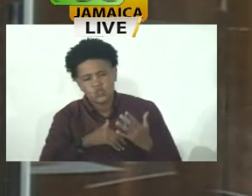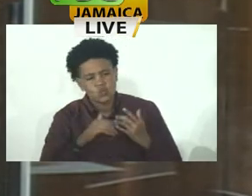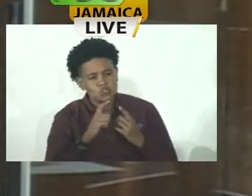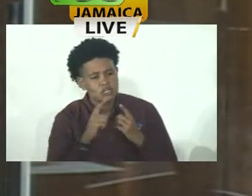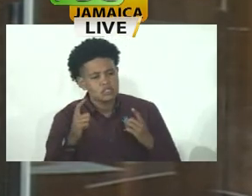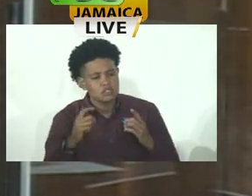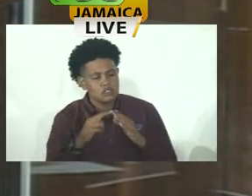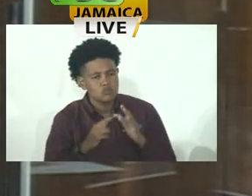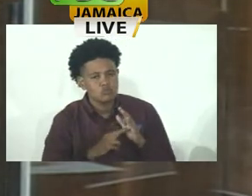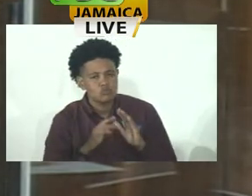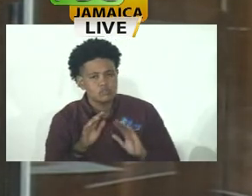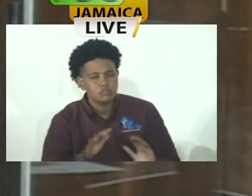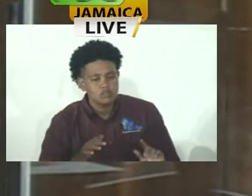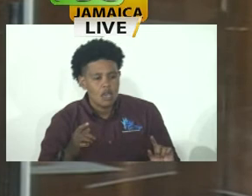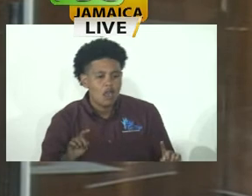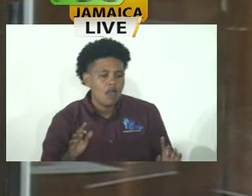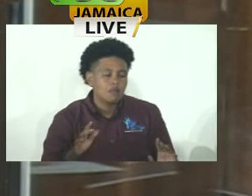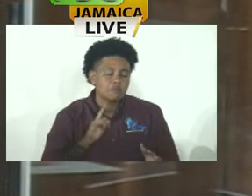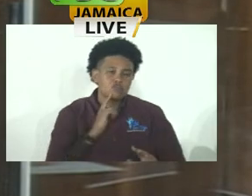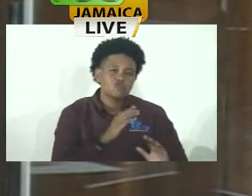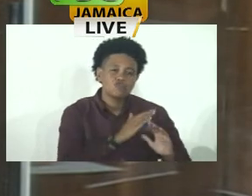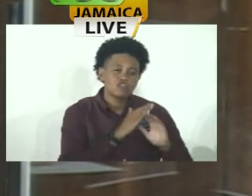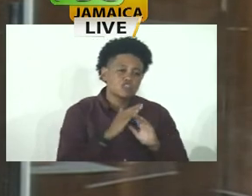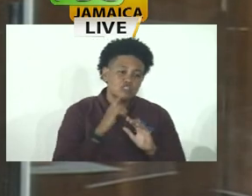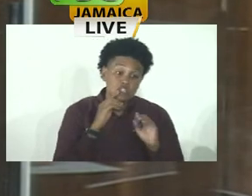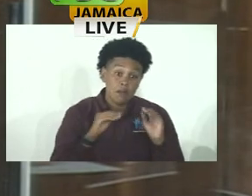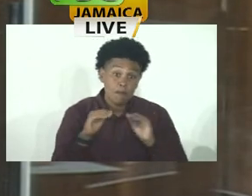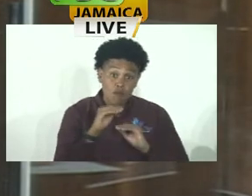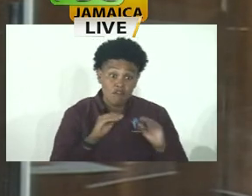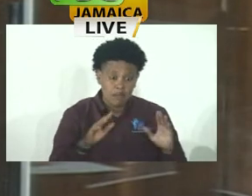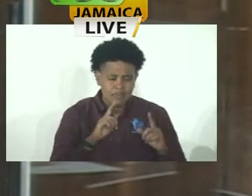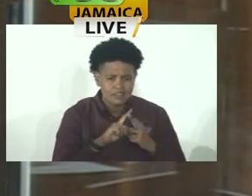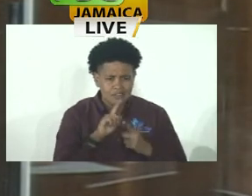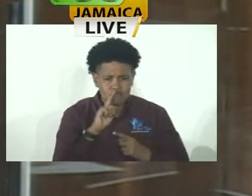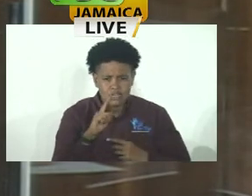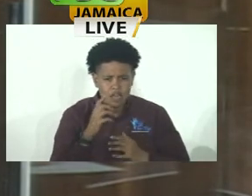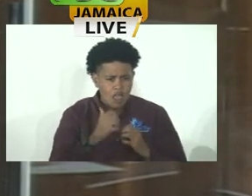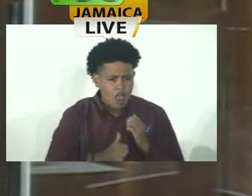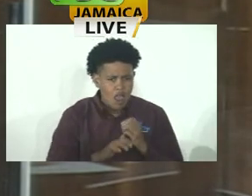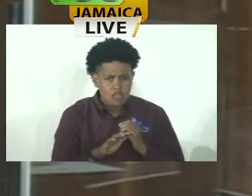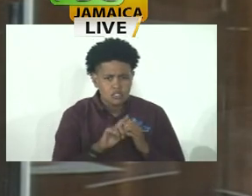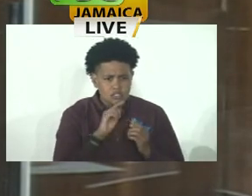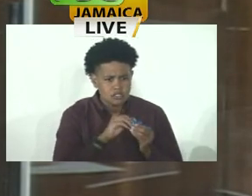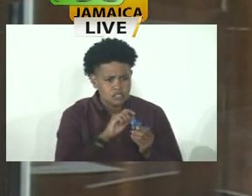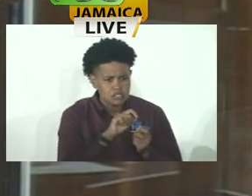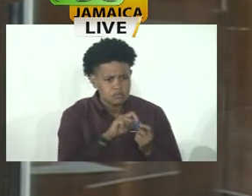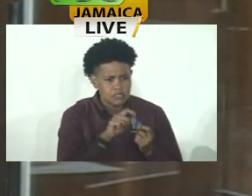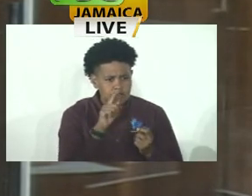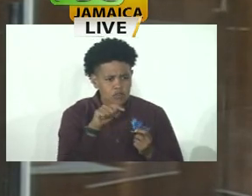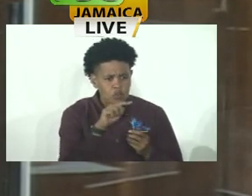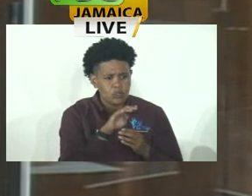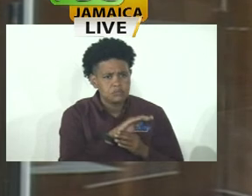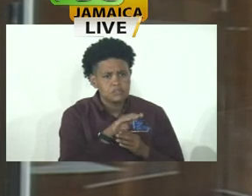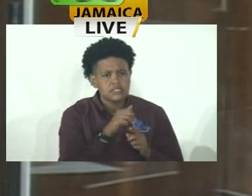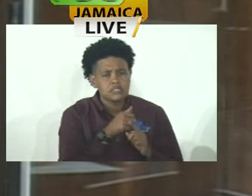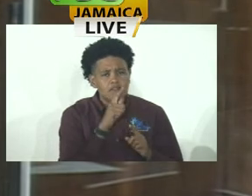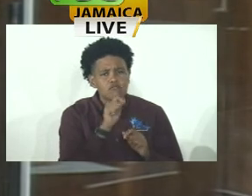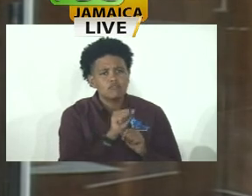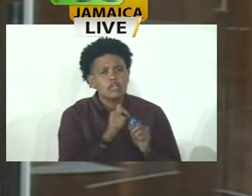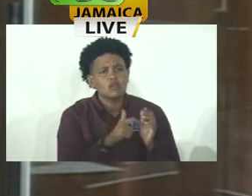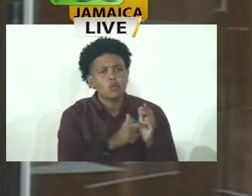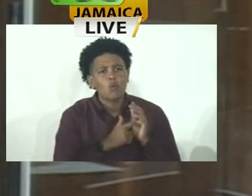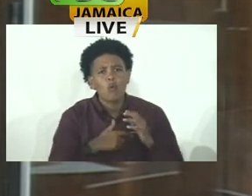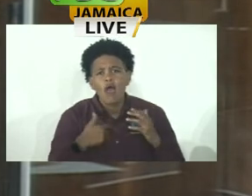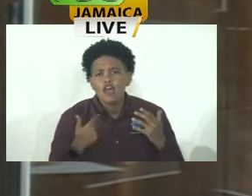rules the restrictions on movement are very harsh in particular for those industries which require